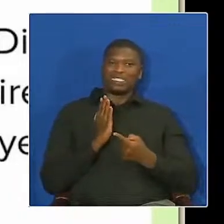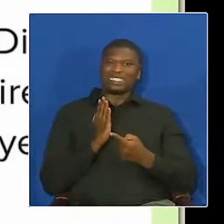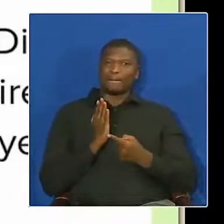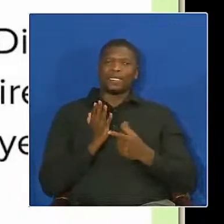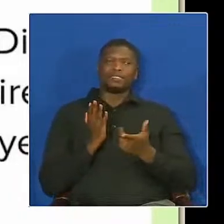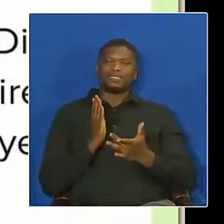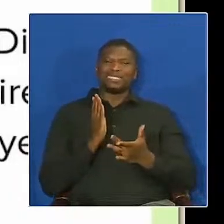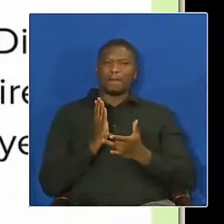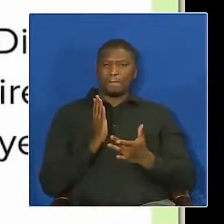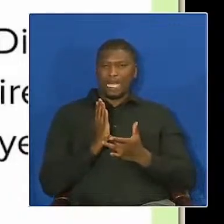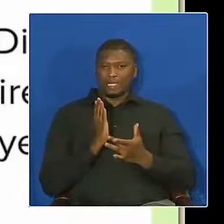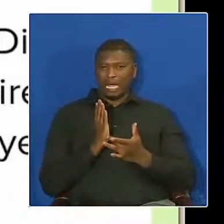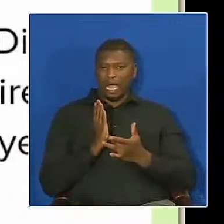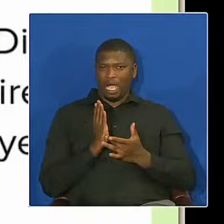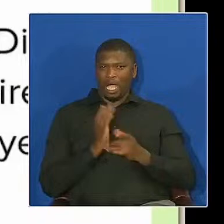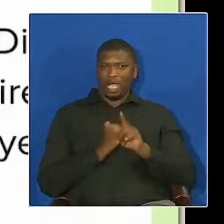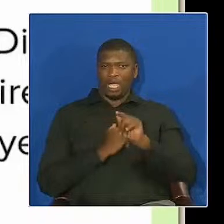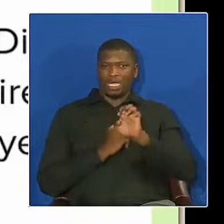tenderpreneur,